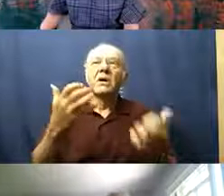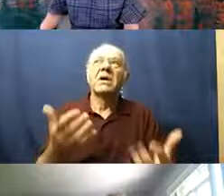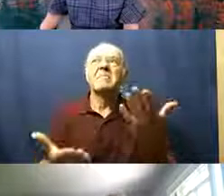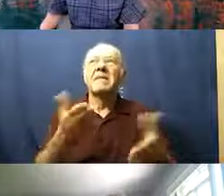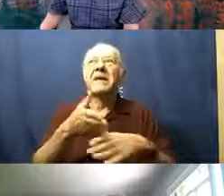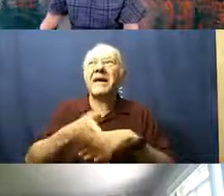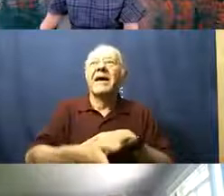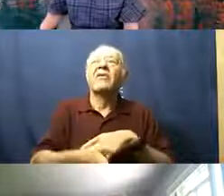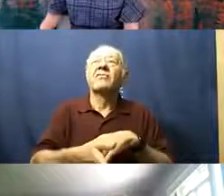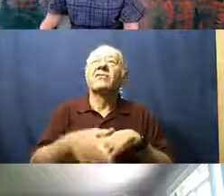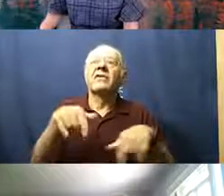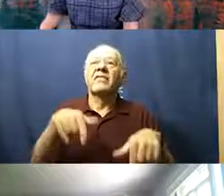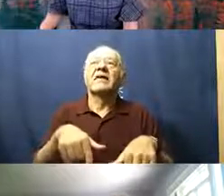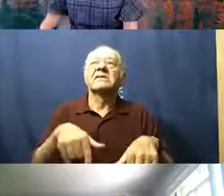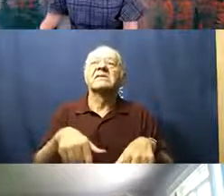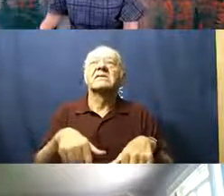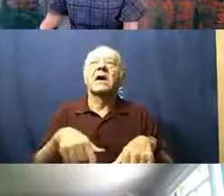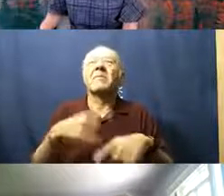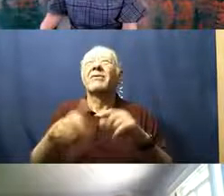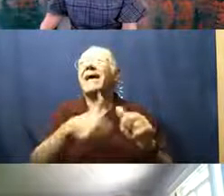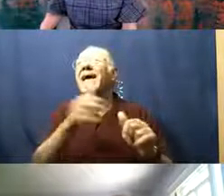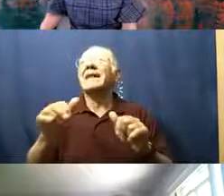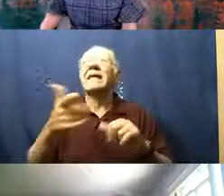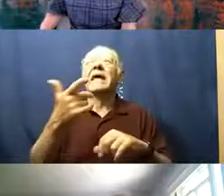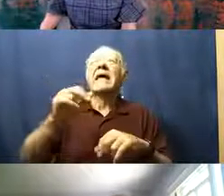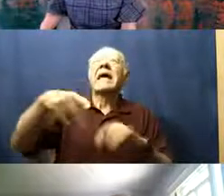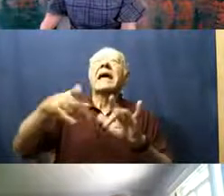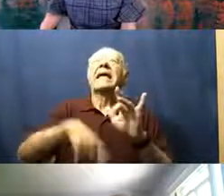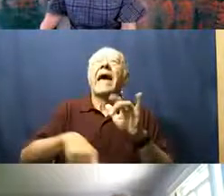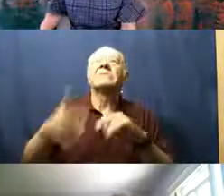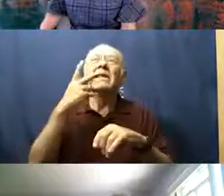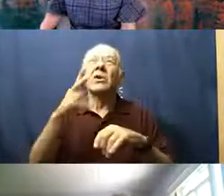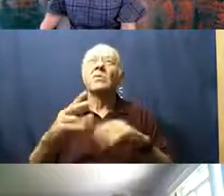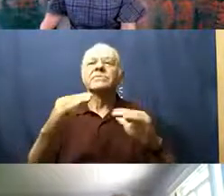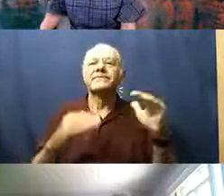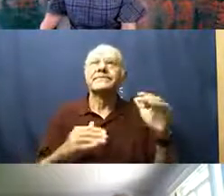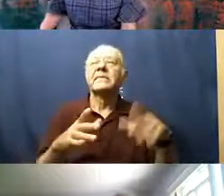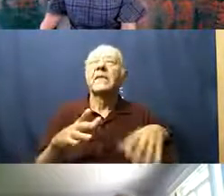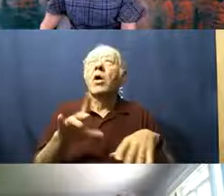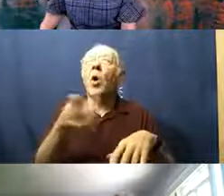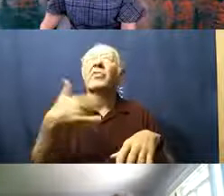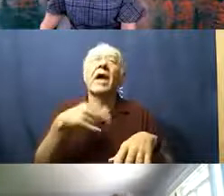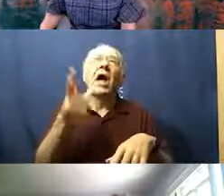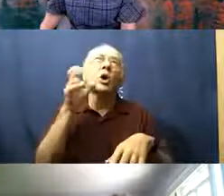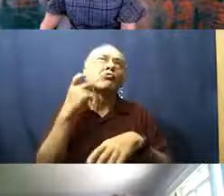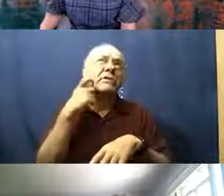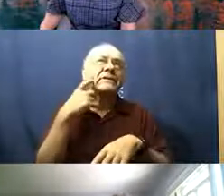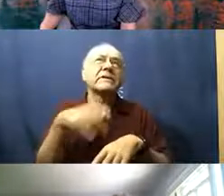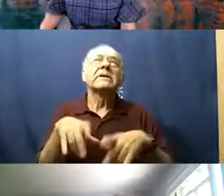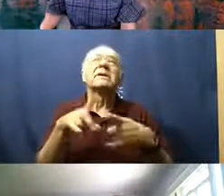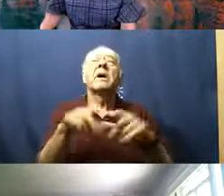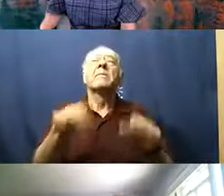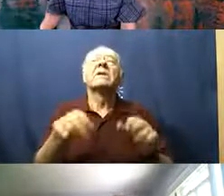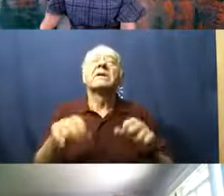after this, about any gaps they are seeing. The only thing I've heard recently is,